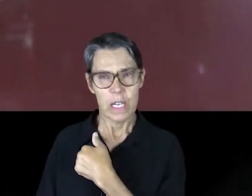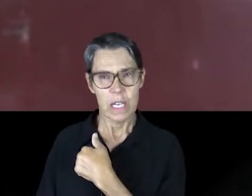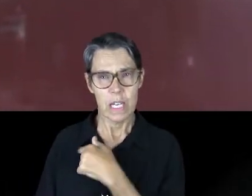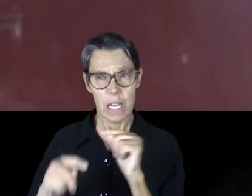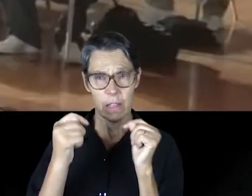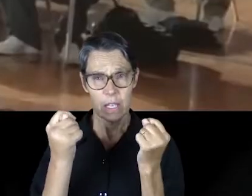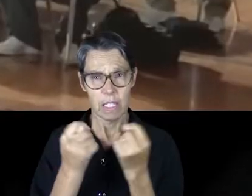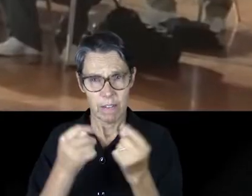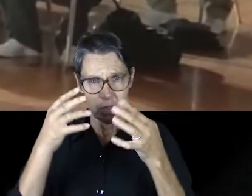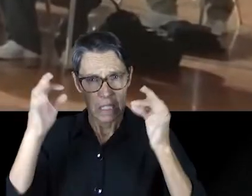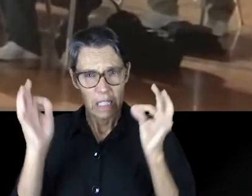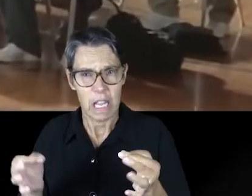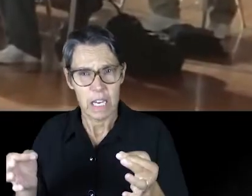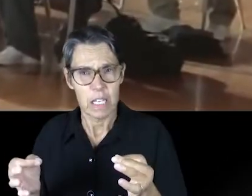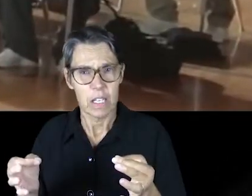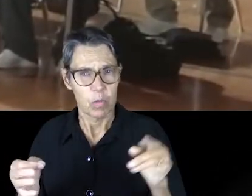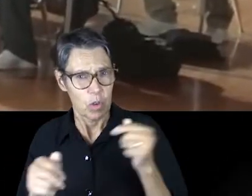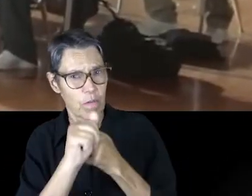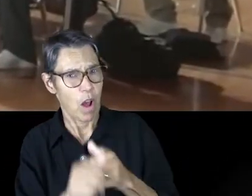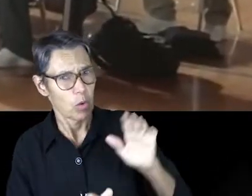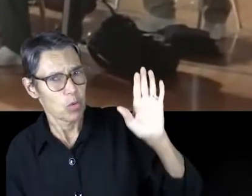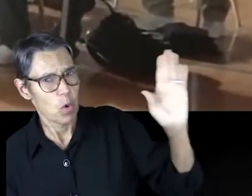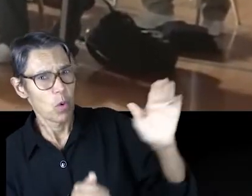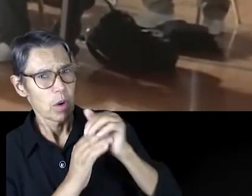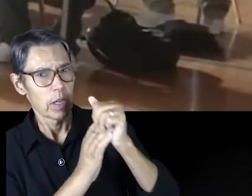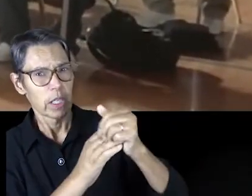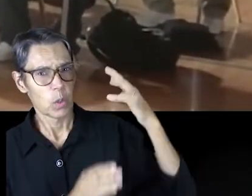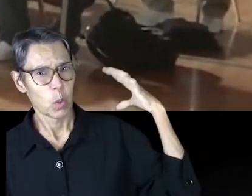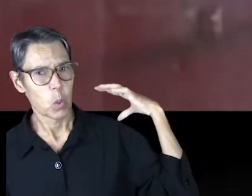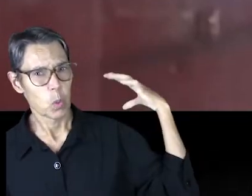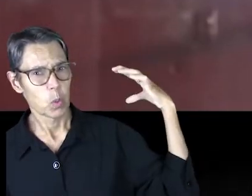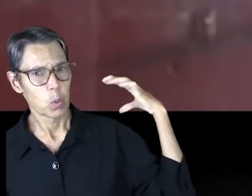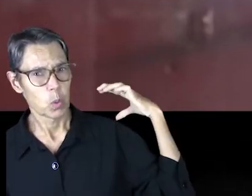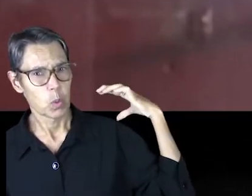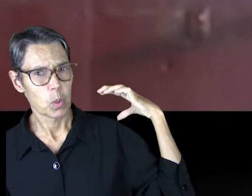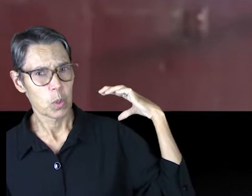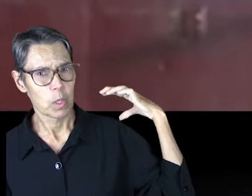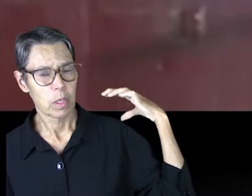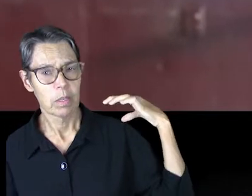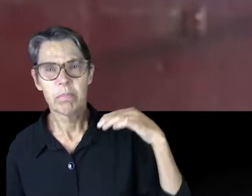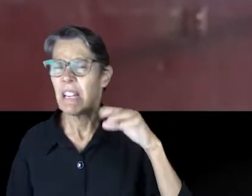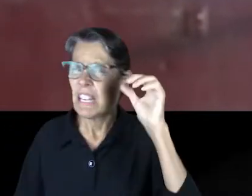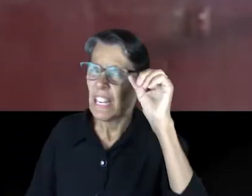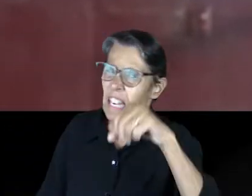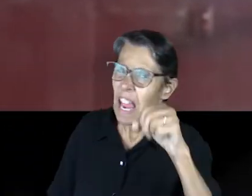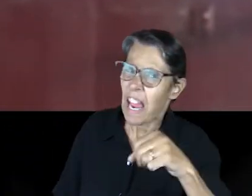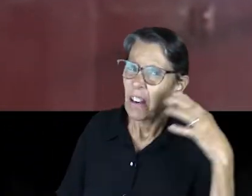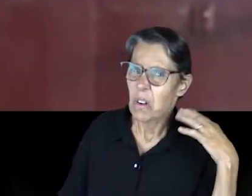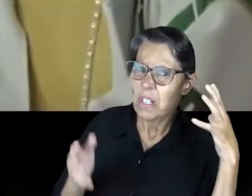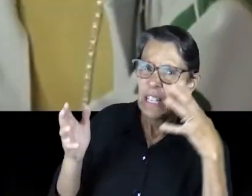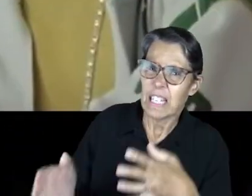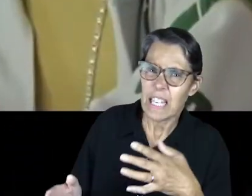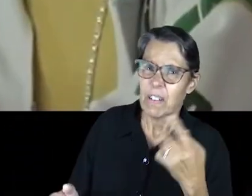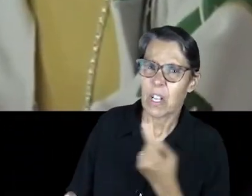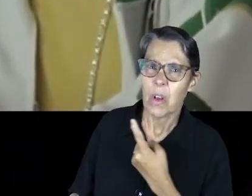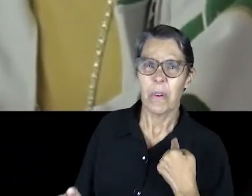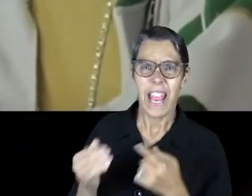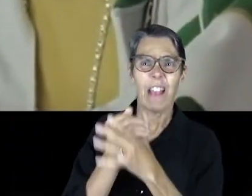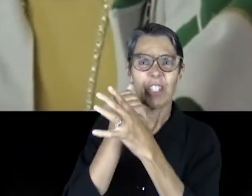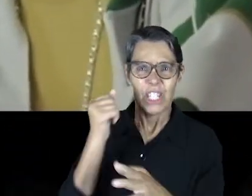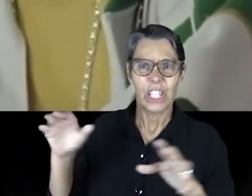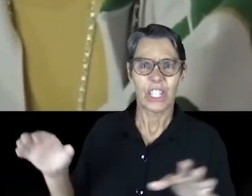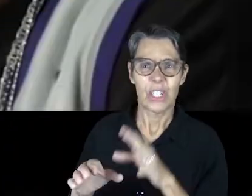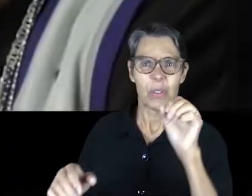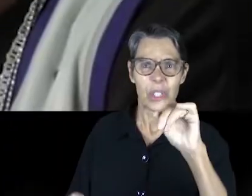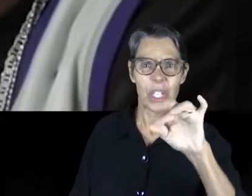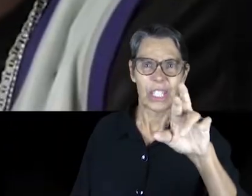We've decided we're gonna finish what you started, sir. Yeah, so leave us be, coach. We got shit to do,